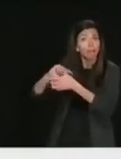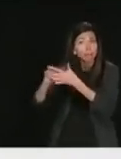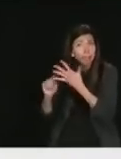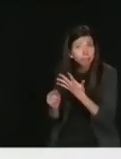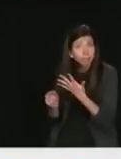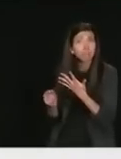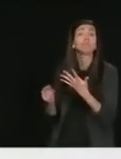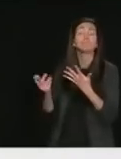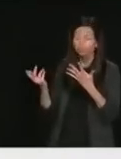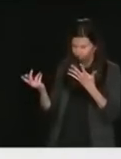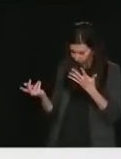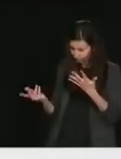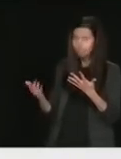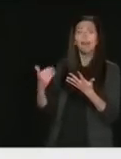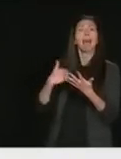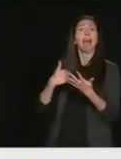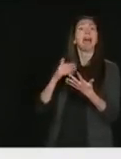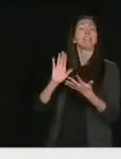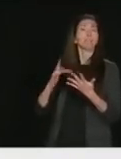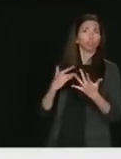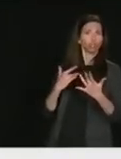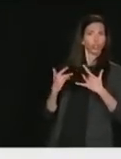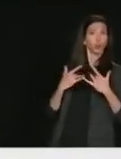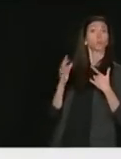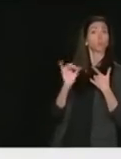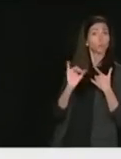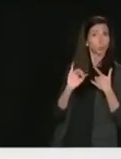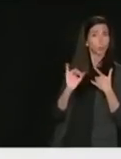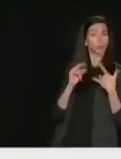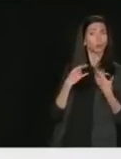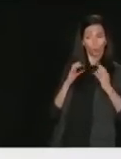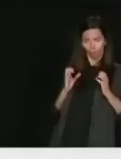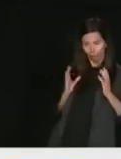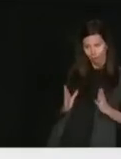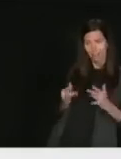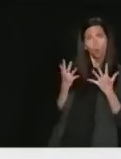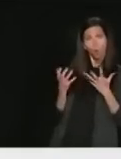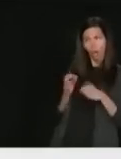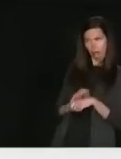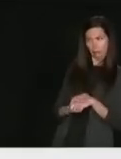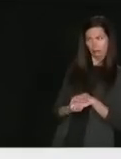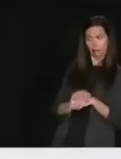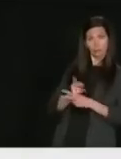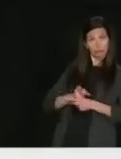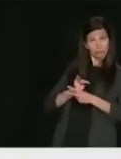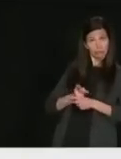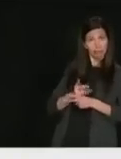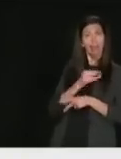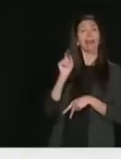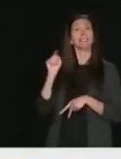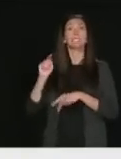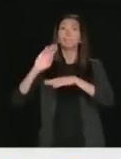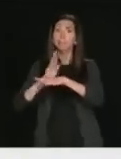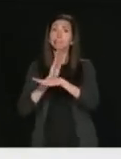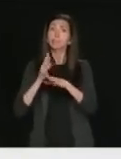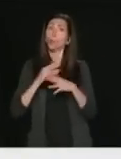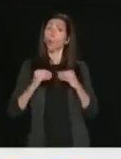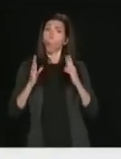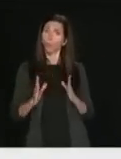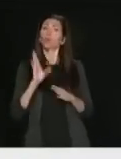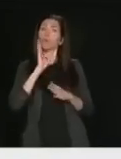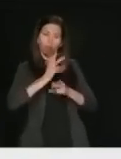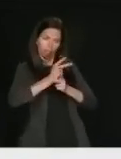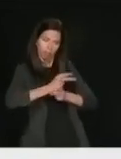So we will have to do it in a very attentionate way to make sure that we can